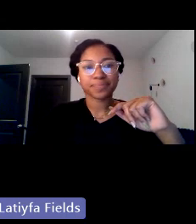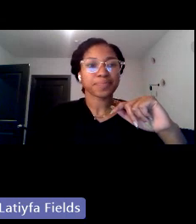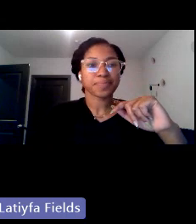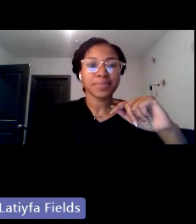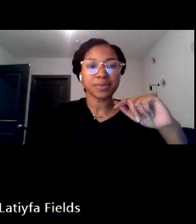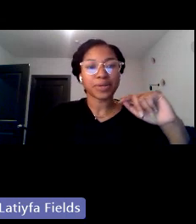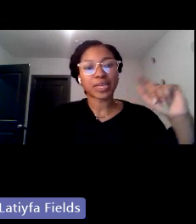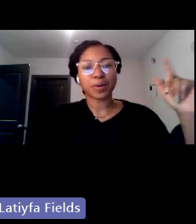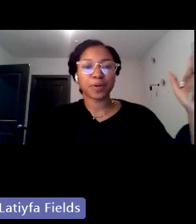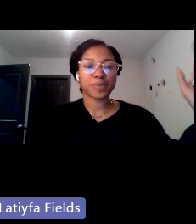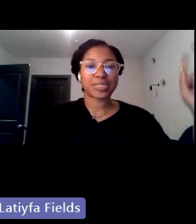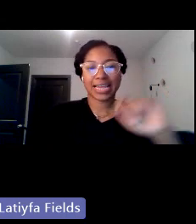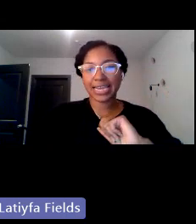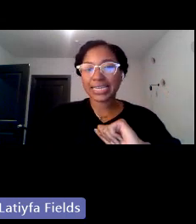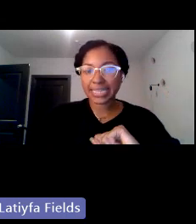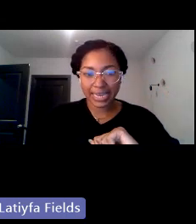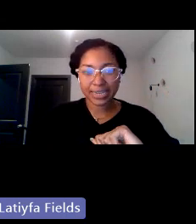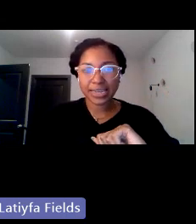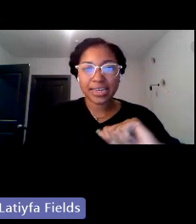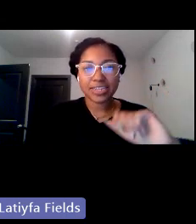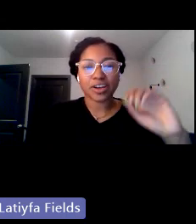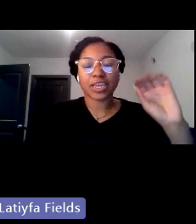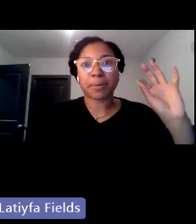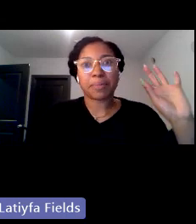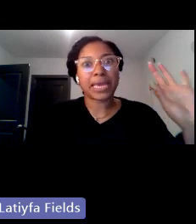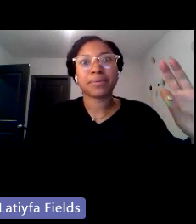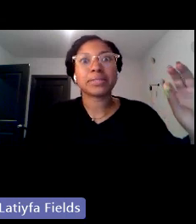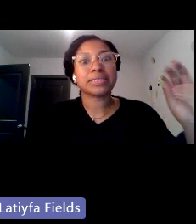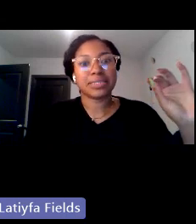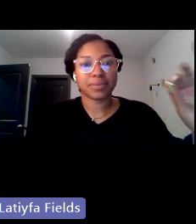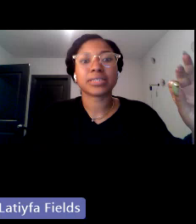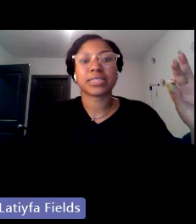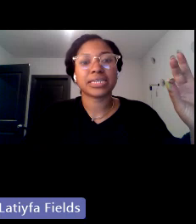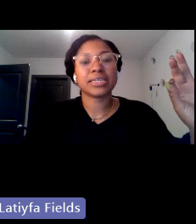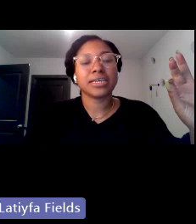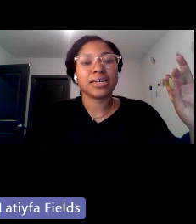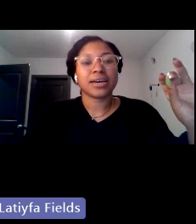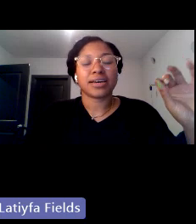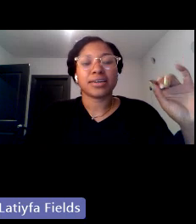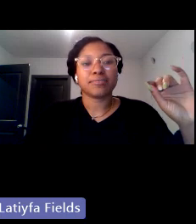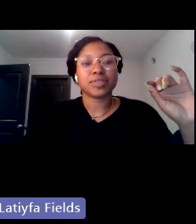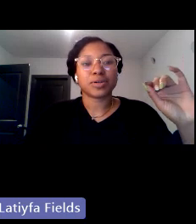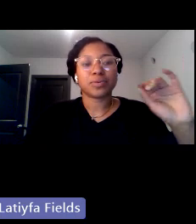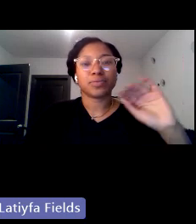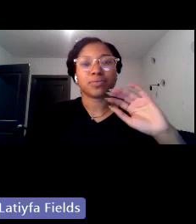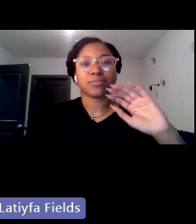screen. We can come over to that next slide, talking about payment stability.